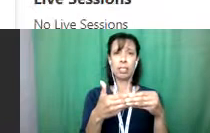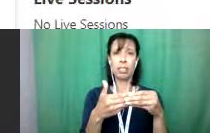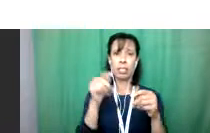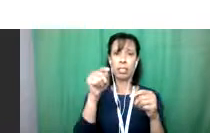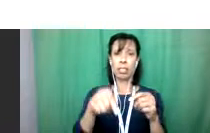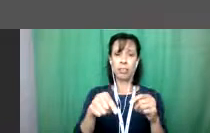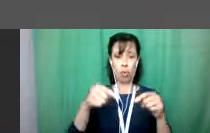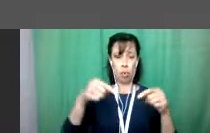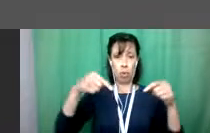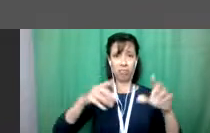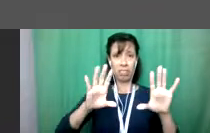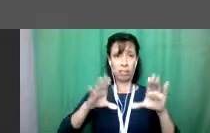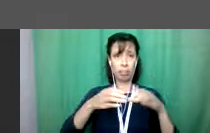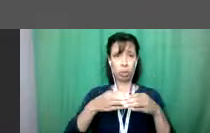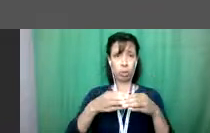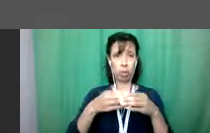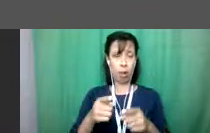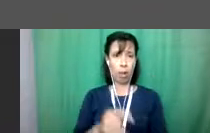that.